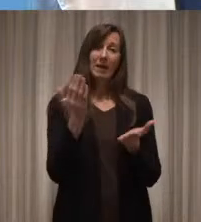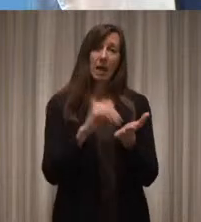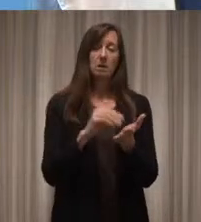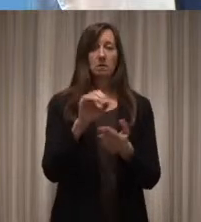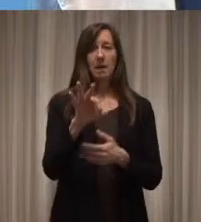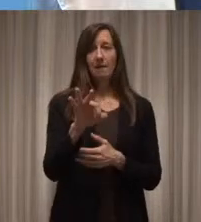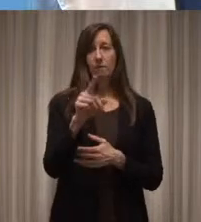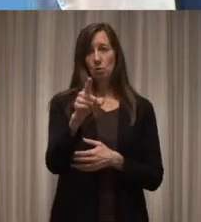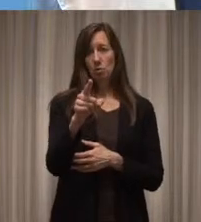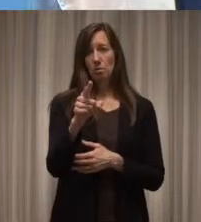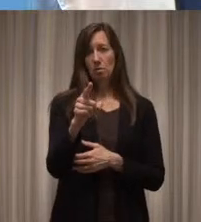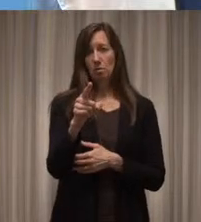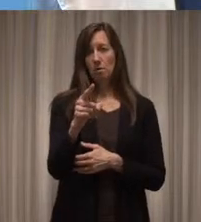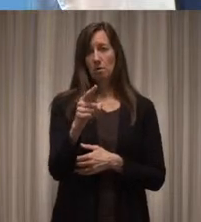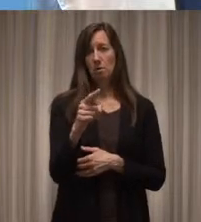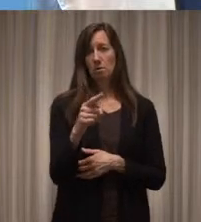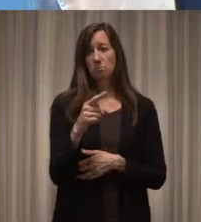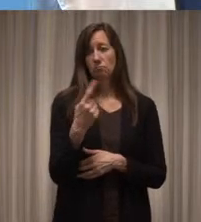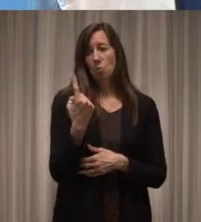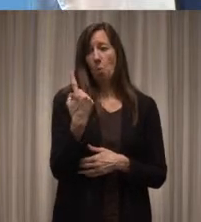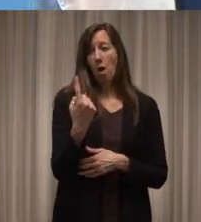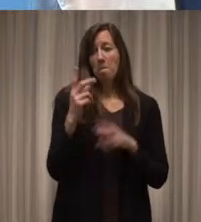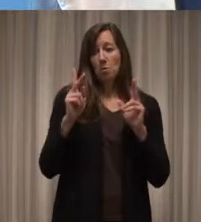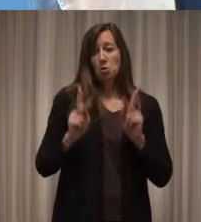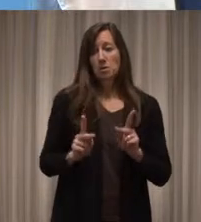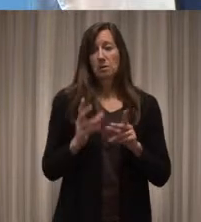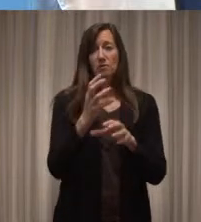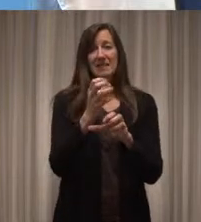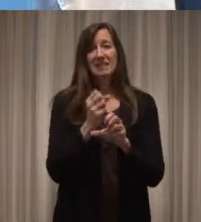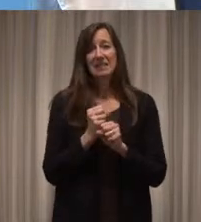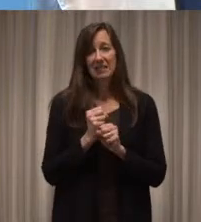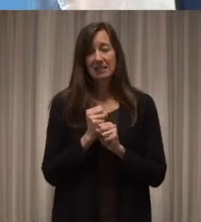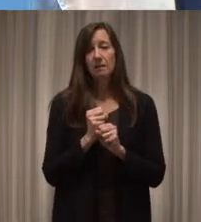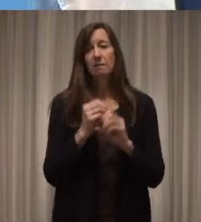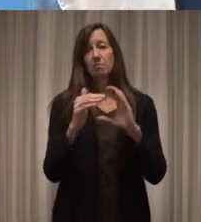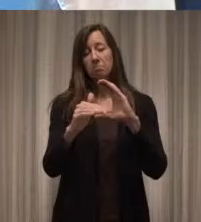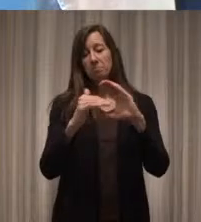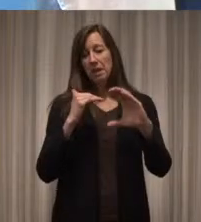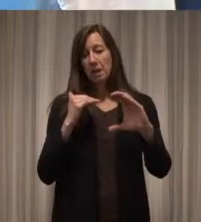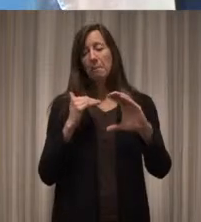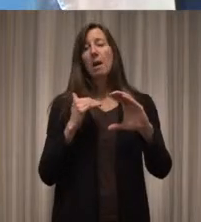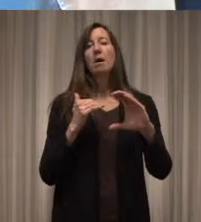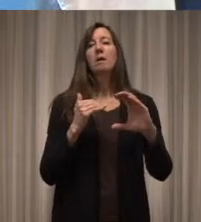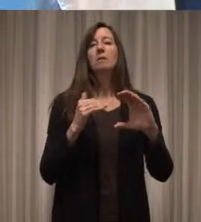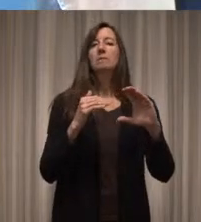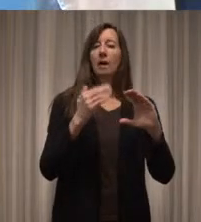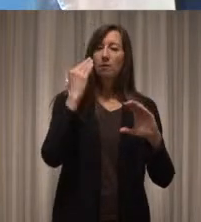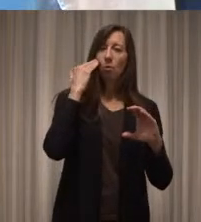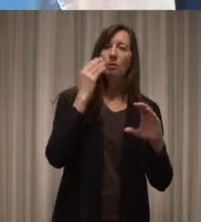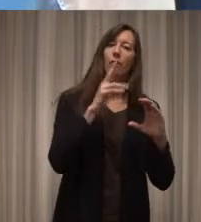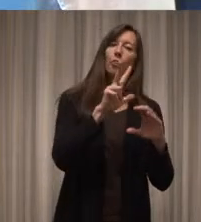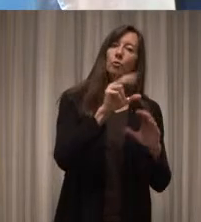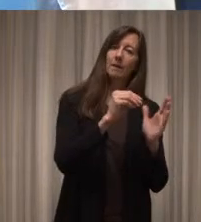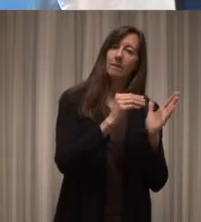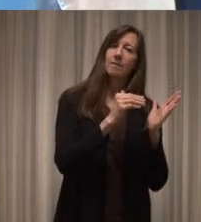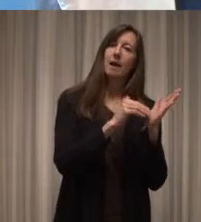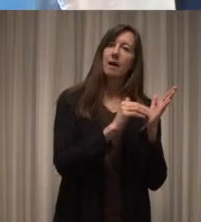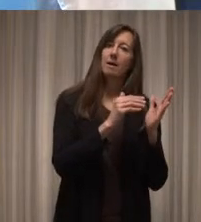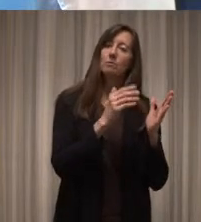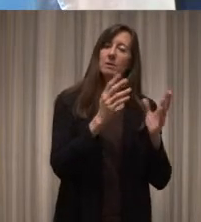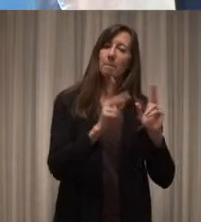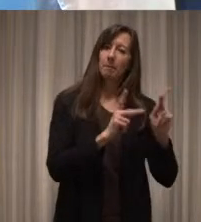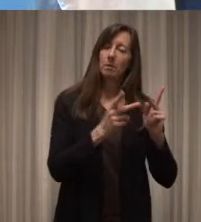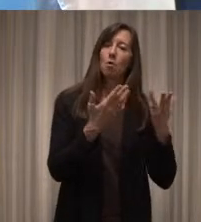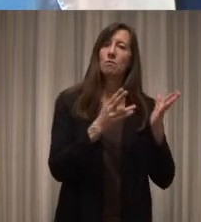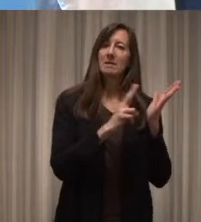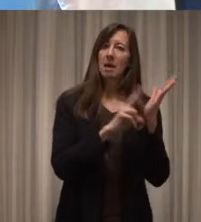received emails from myself or a health department, you're on that list and you will get another one of those